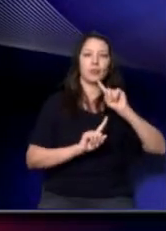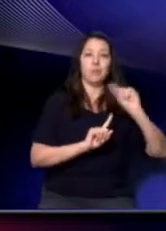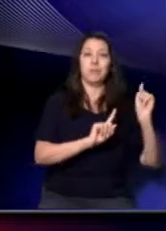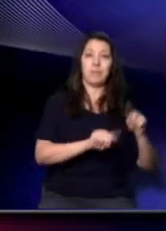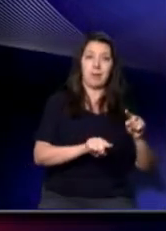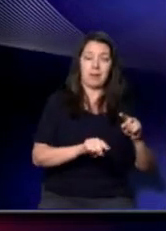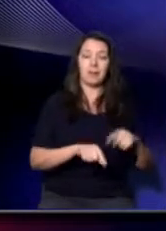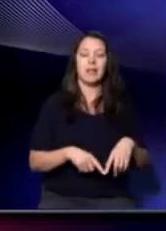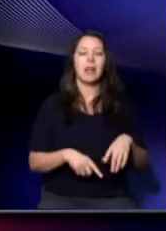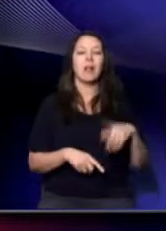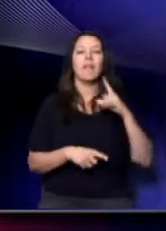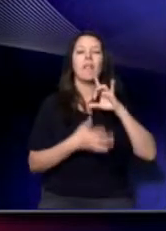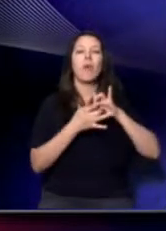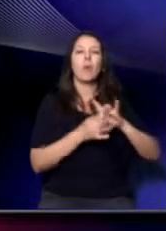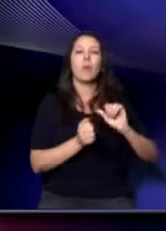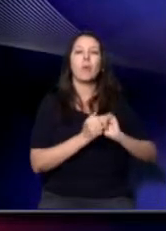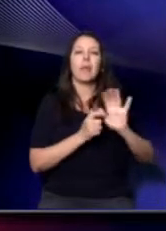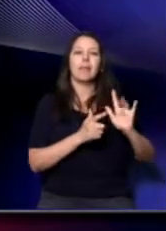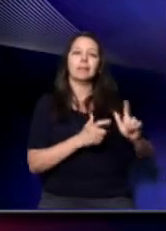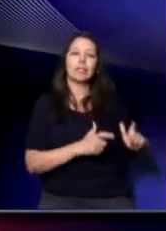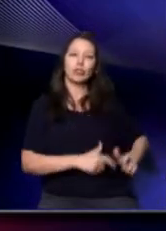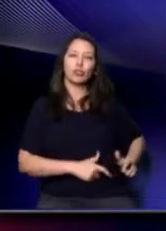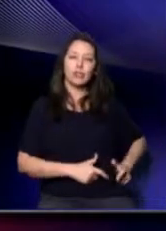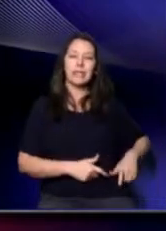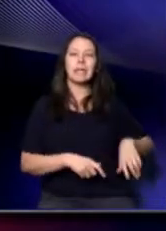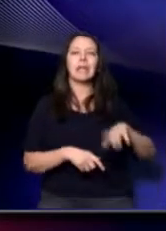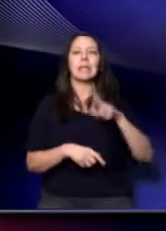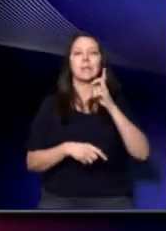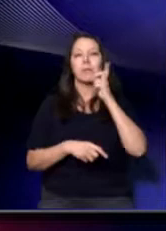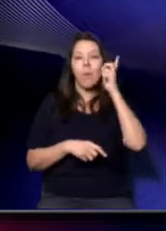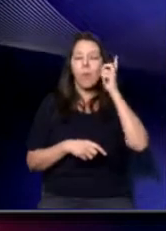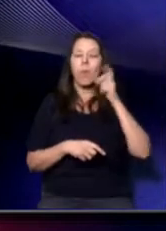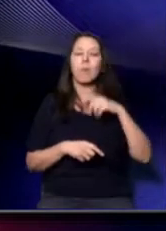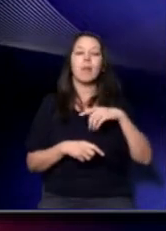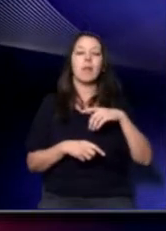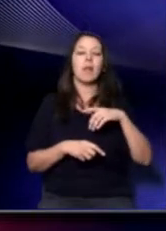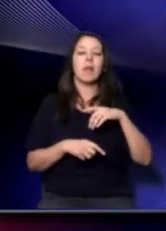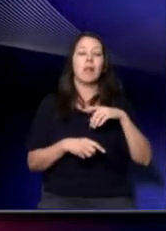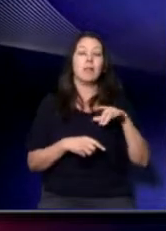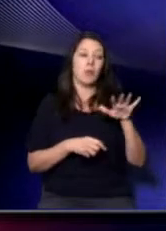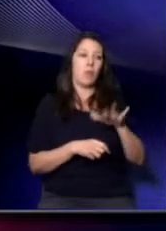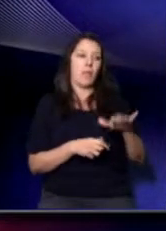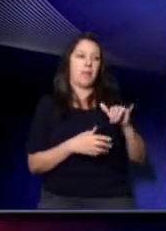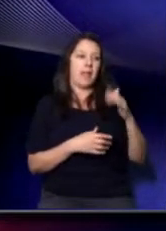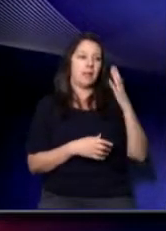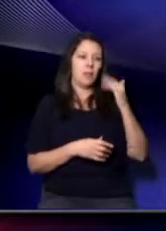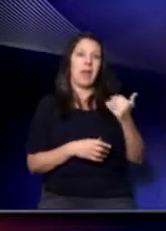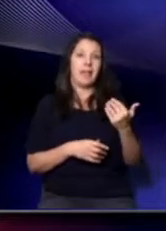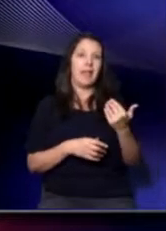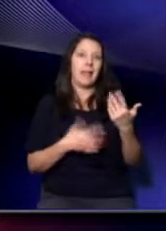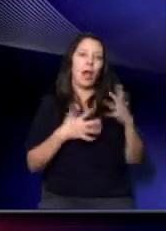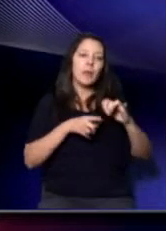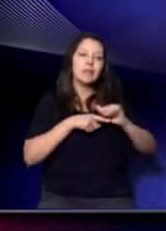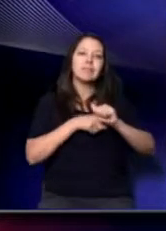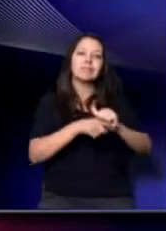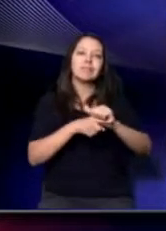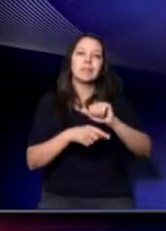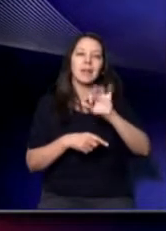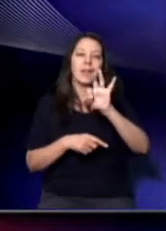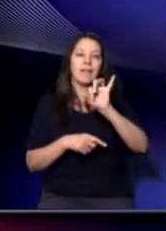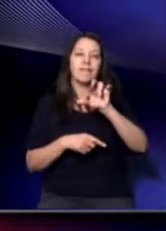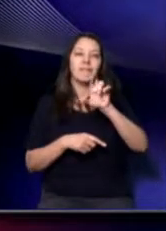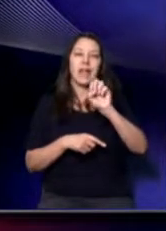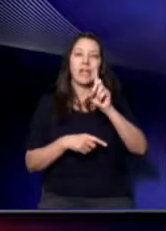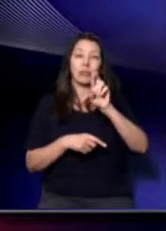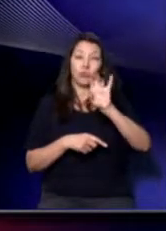the security department and the dorm staff and residential staff. That's one reason they have fire drills, those types of things